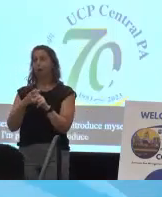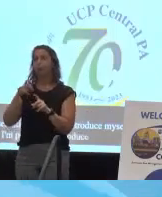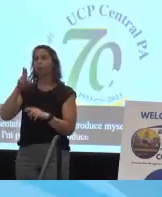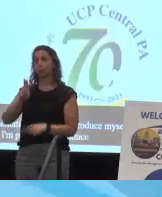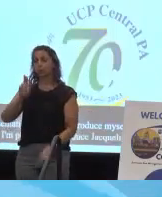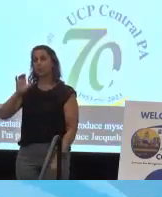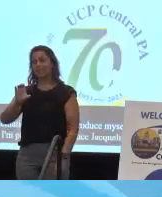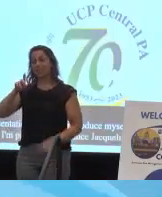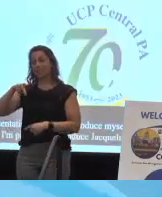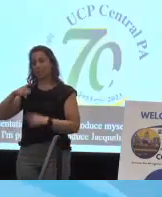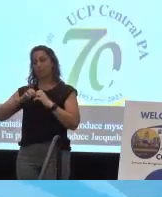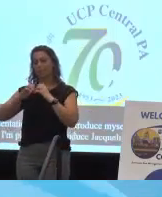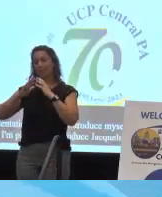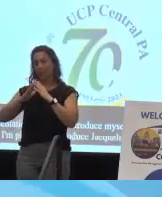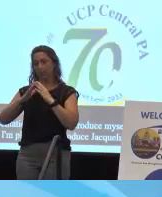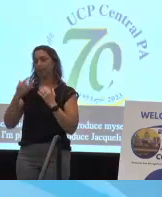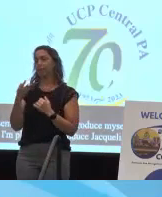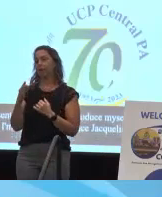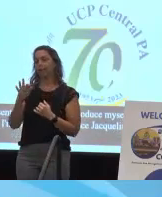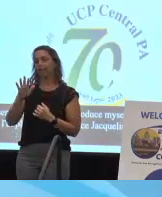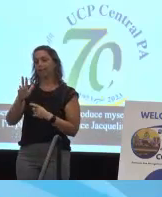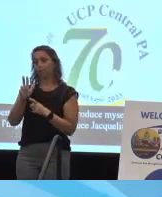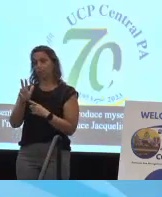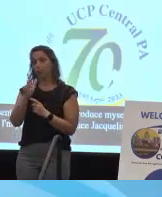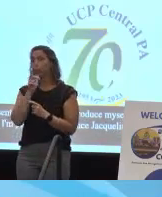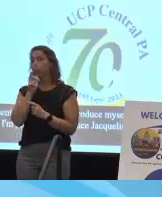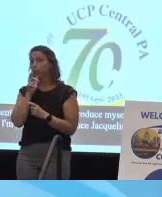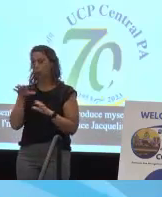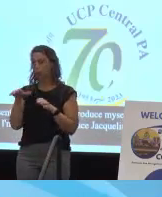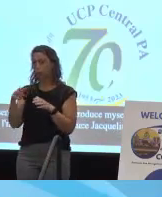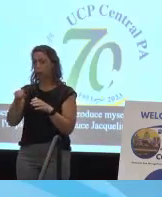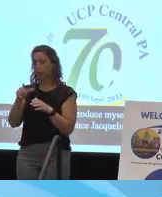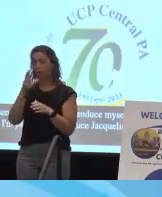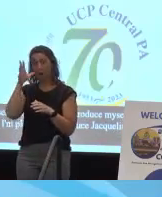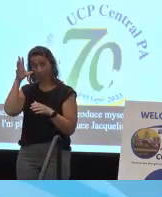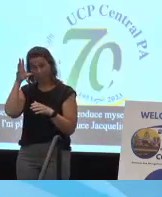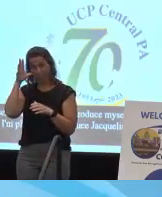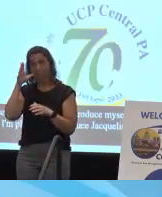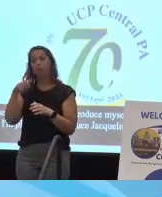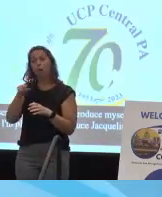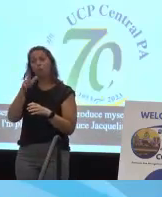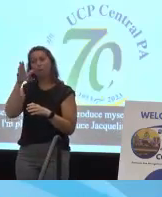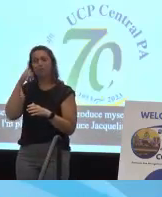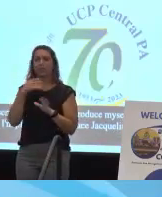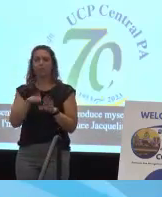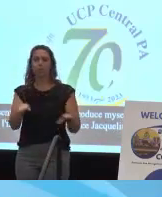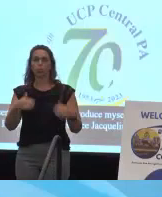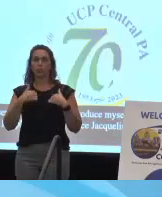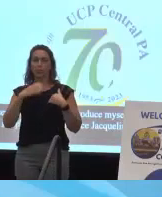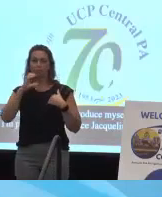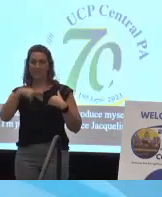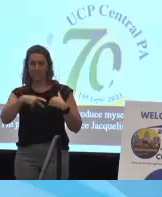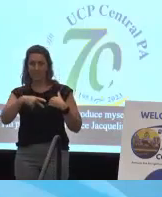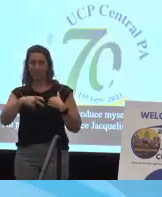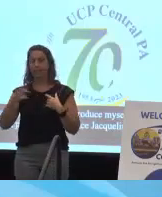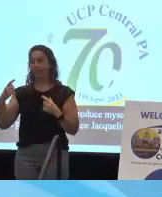UCP was founded in 1953 by a group of parents at the Therapeutic Service for Children with Cerebral Palsy and has evolved over the past